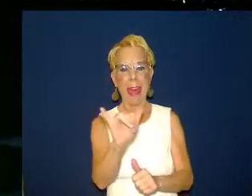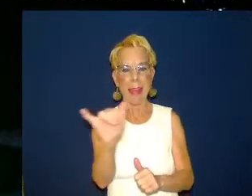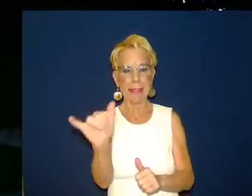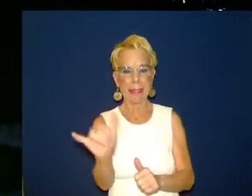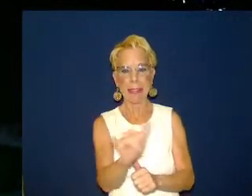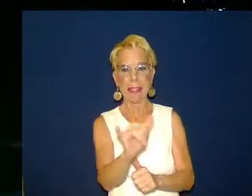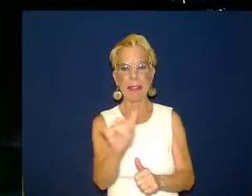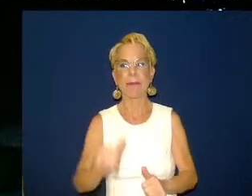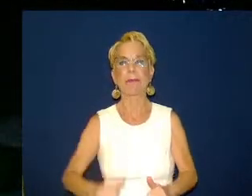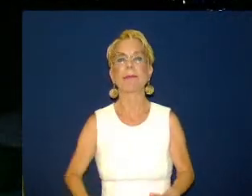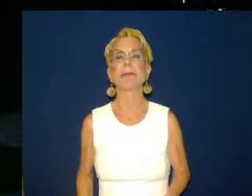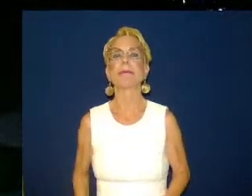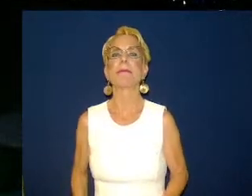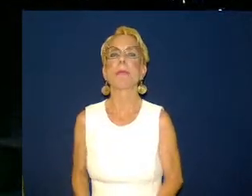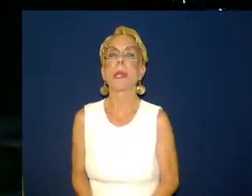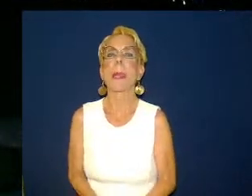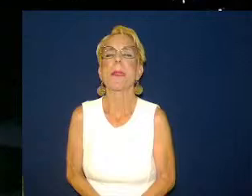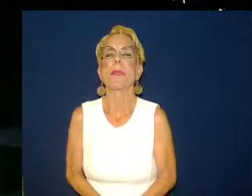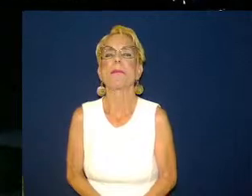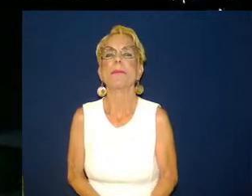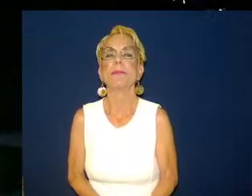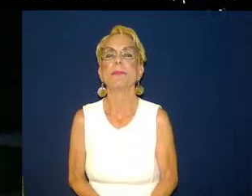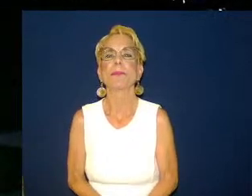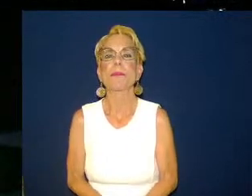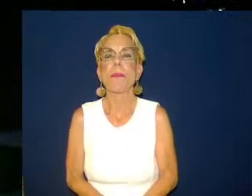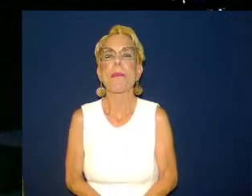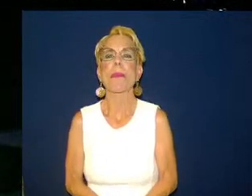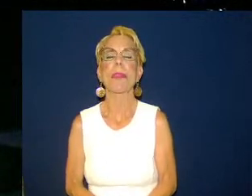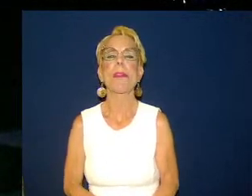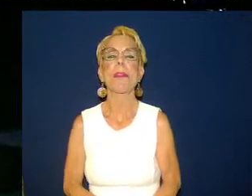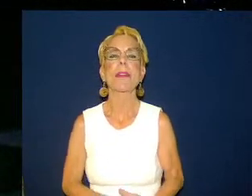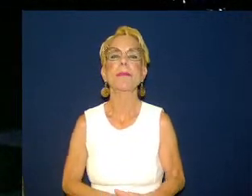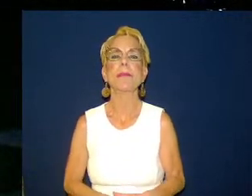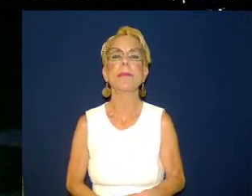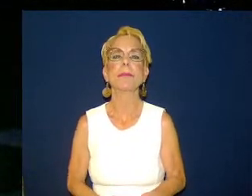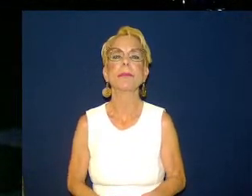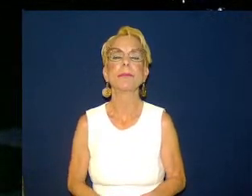and sleep and golf and sleep and golf. I get to do that today.